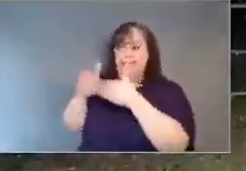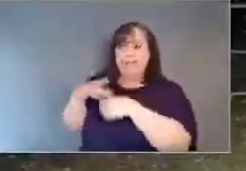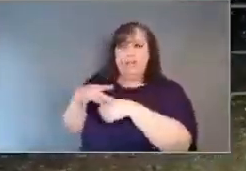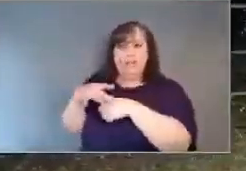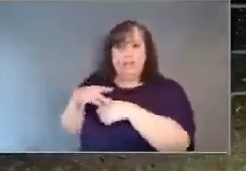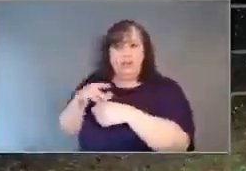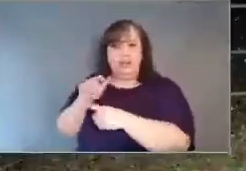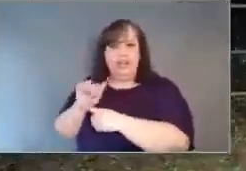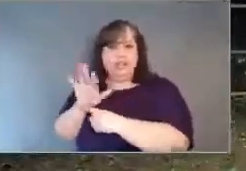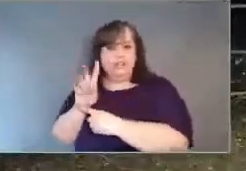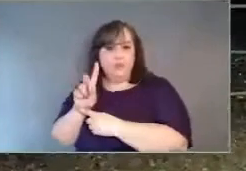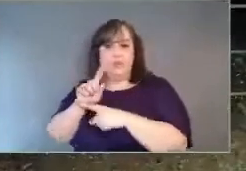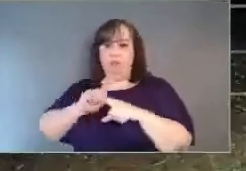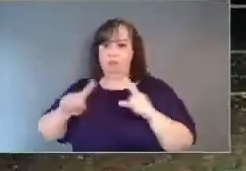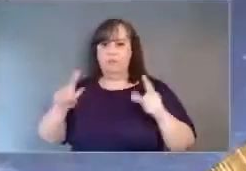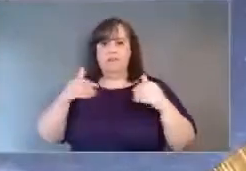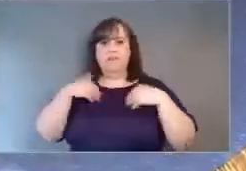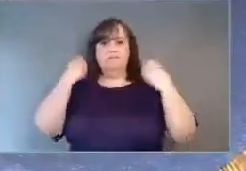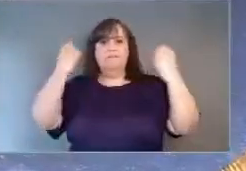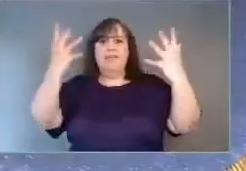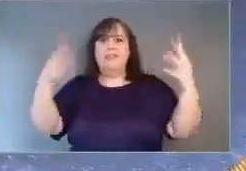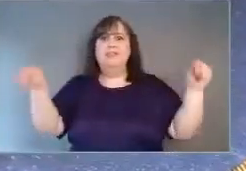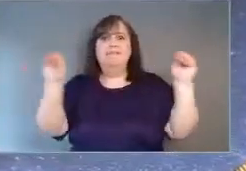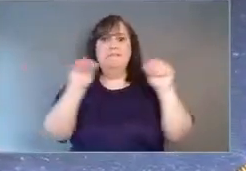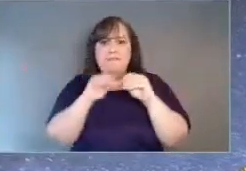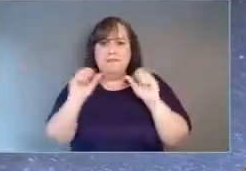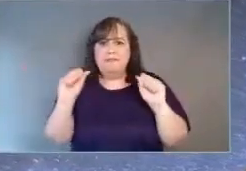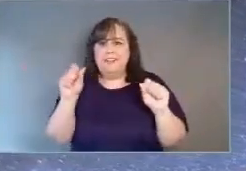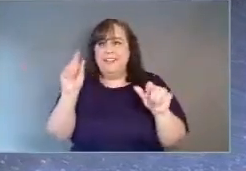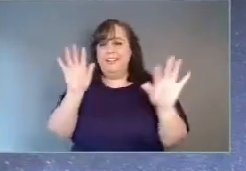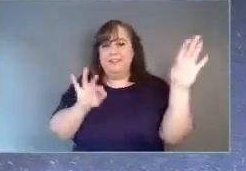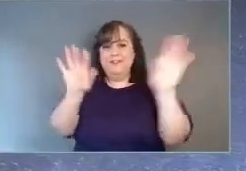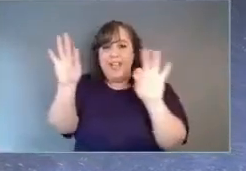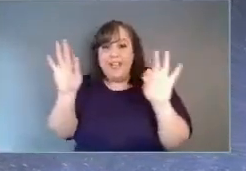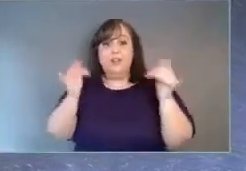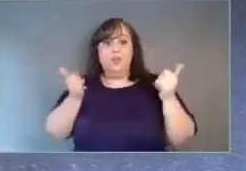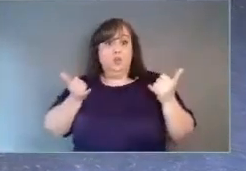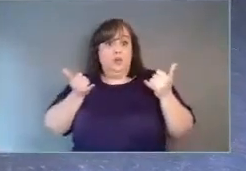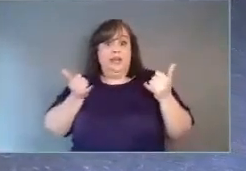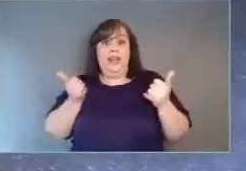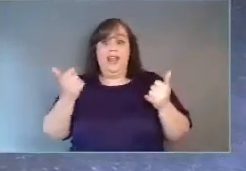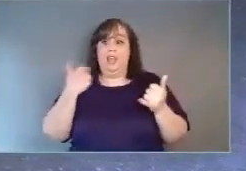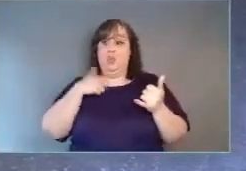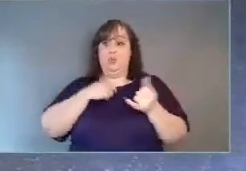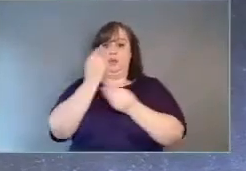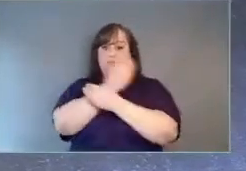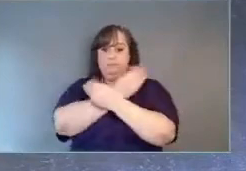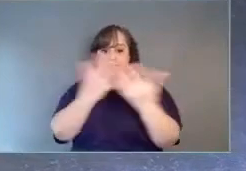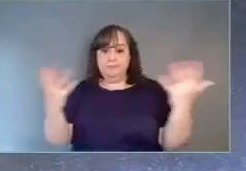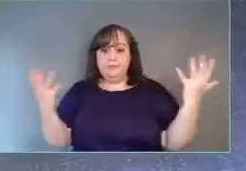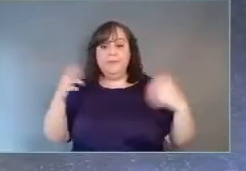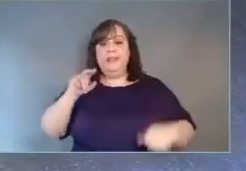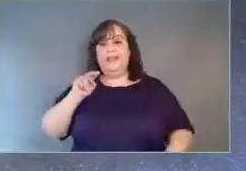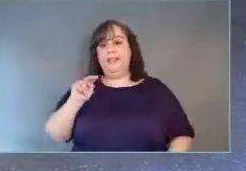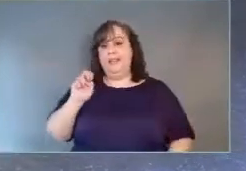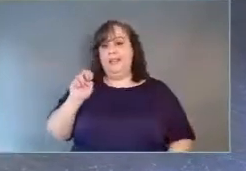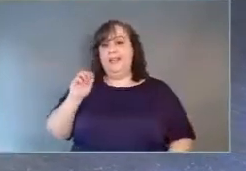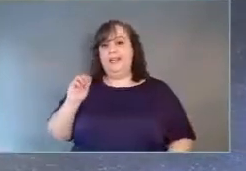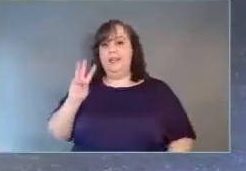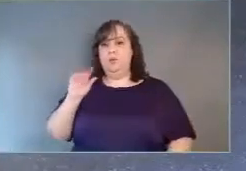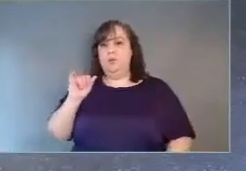So today we announced the extension of NASA's NEOWISE. It's a